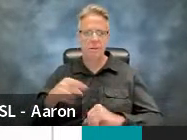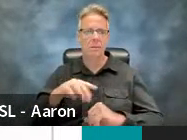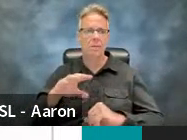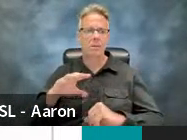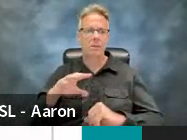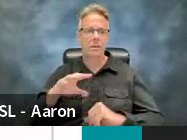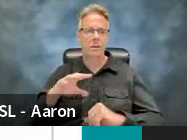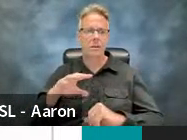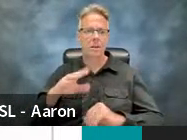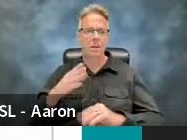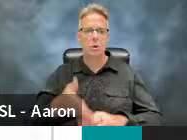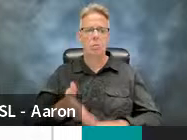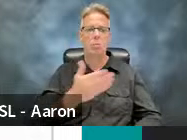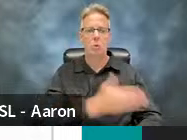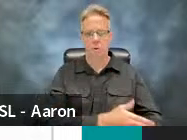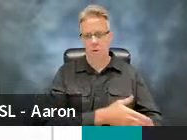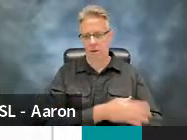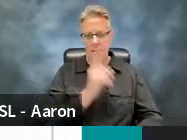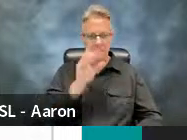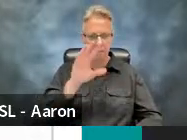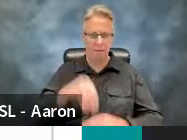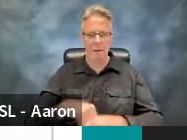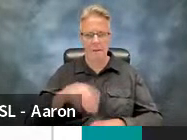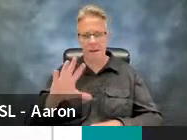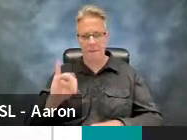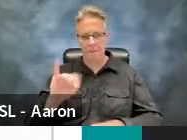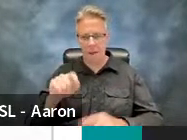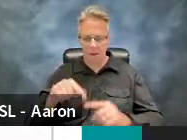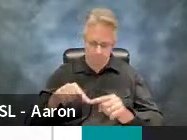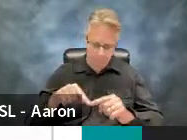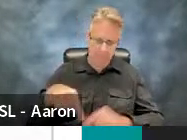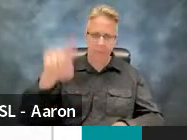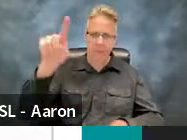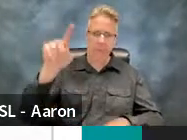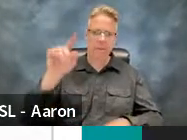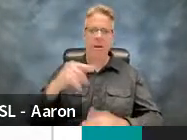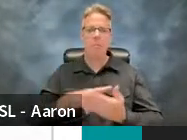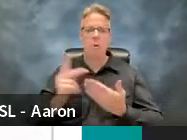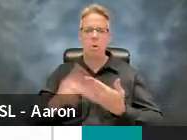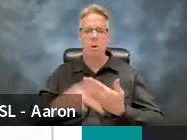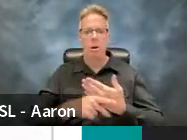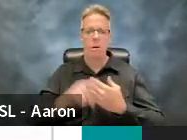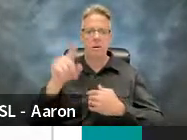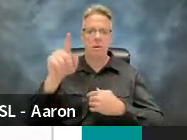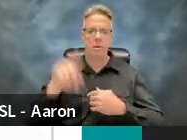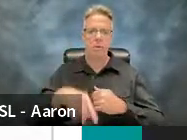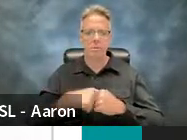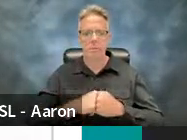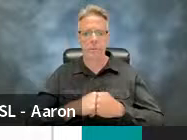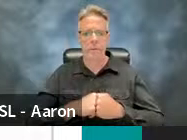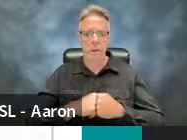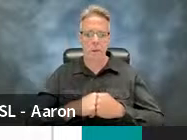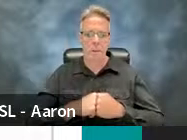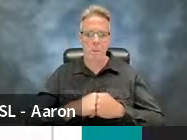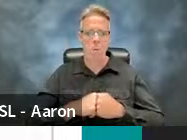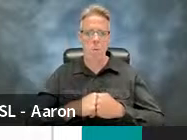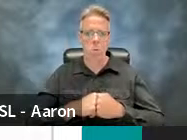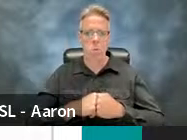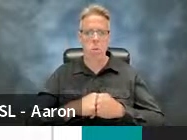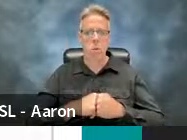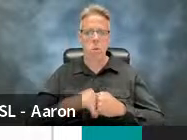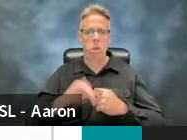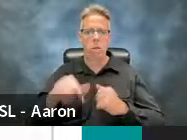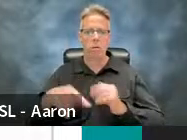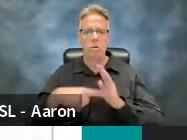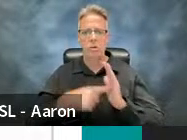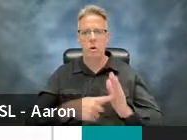the improvements within the 5-mile stretch of the program. And that includes the dots on the screen